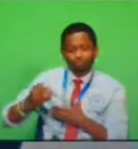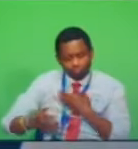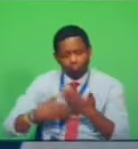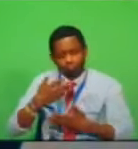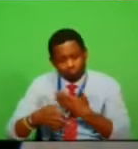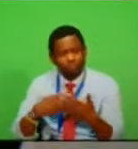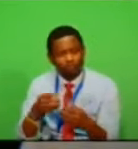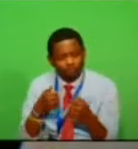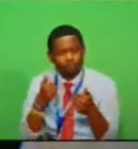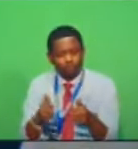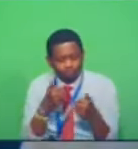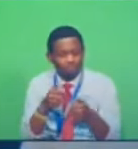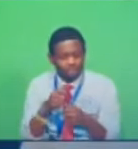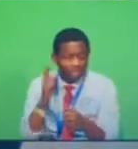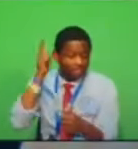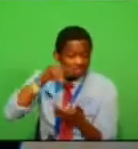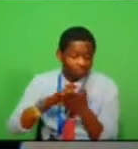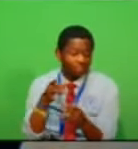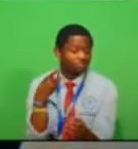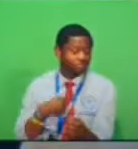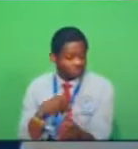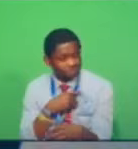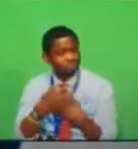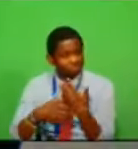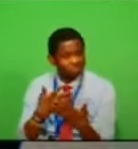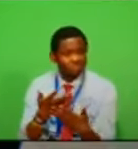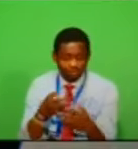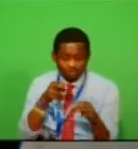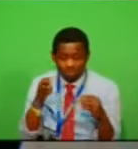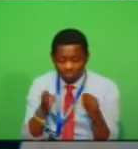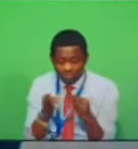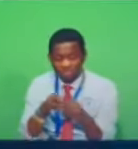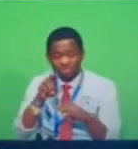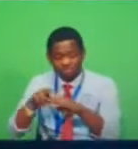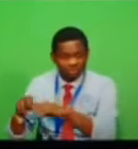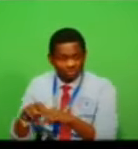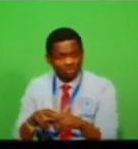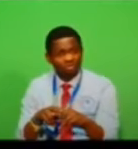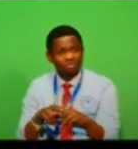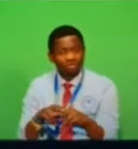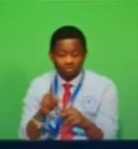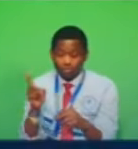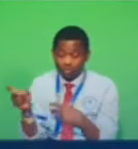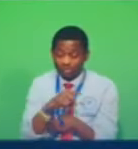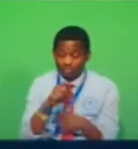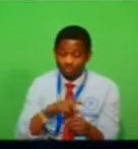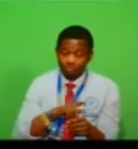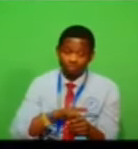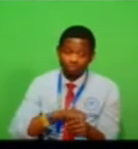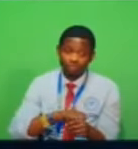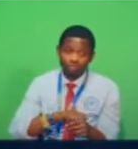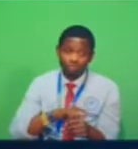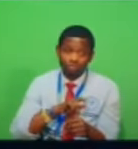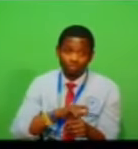you know, we do waste, so we've been going to waste sites. And then let me just say that and end it. Then one of the days we're going on a trip. Usually when I'm traveling,